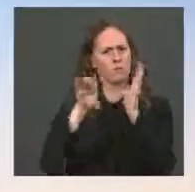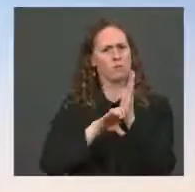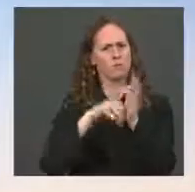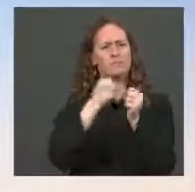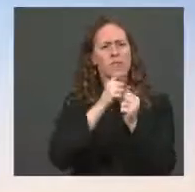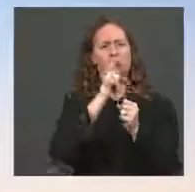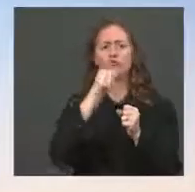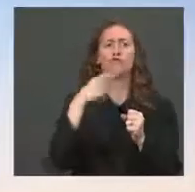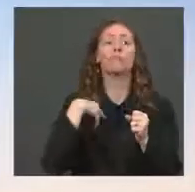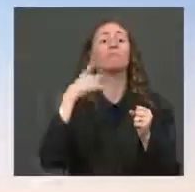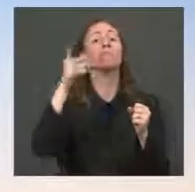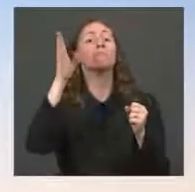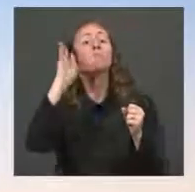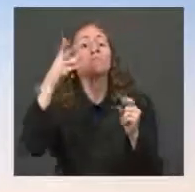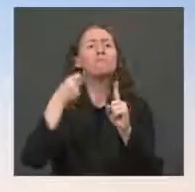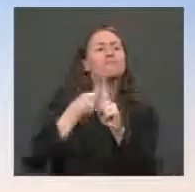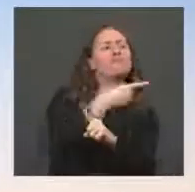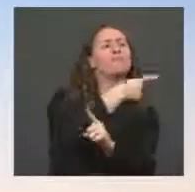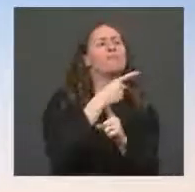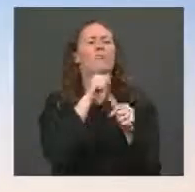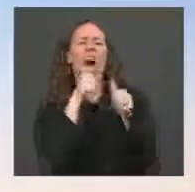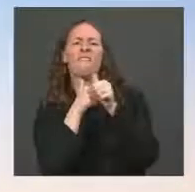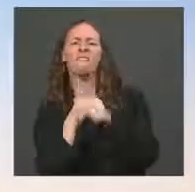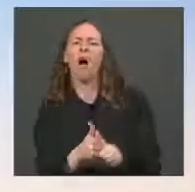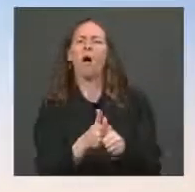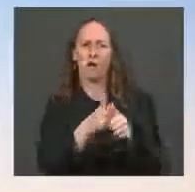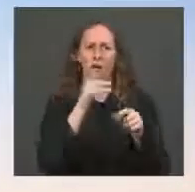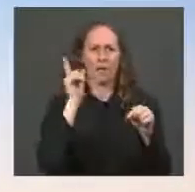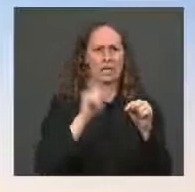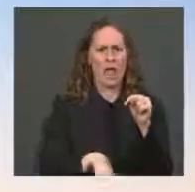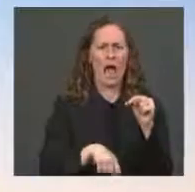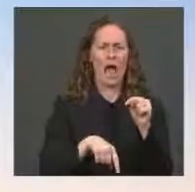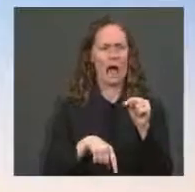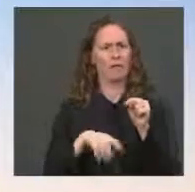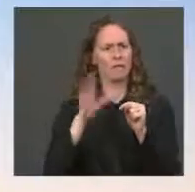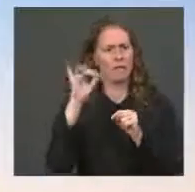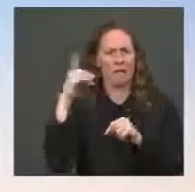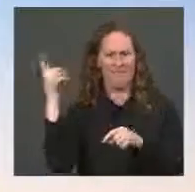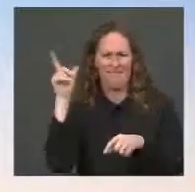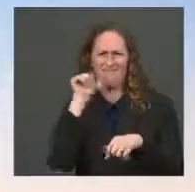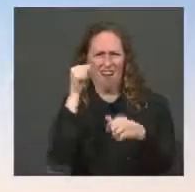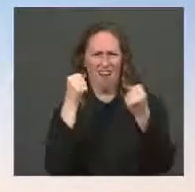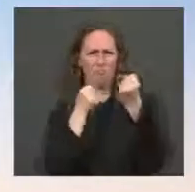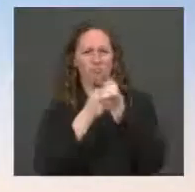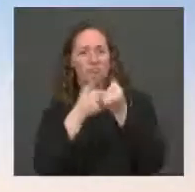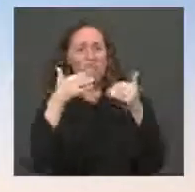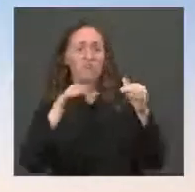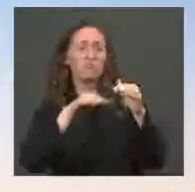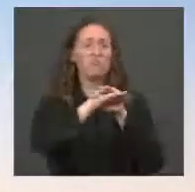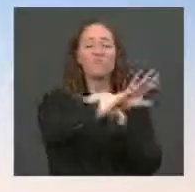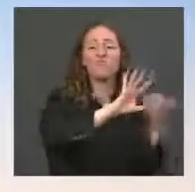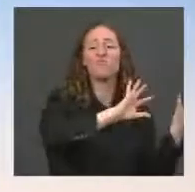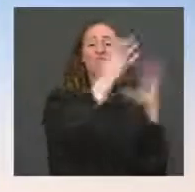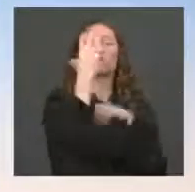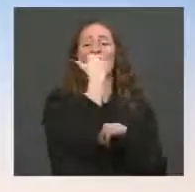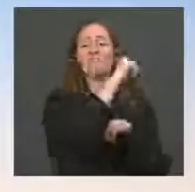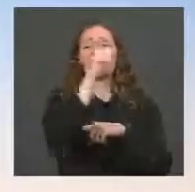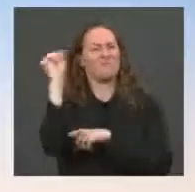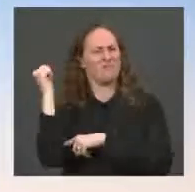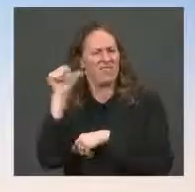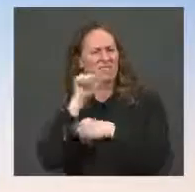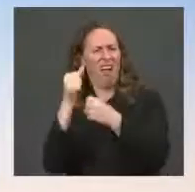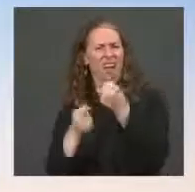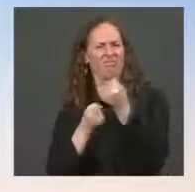or an insurrection. He has no intention of obviously moving forward or recommending